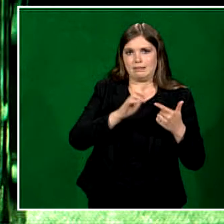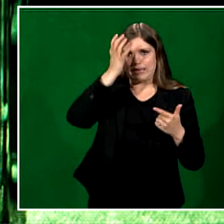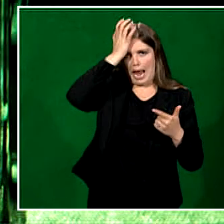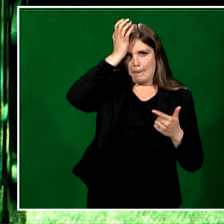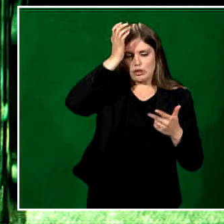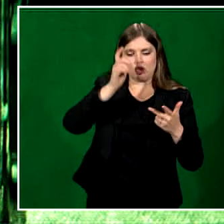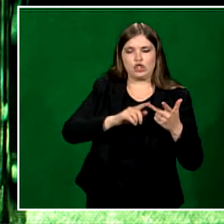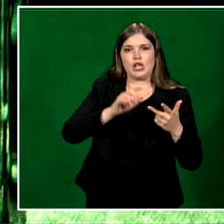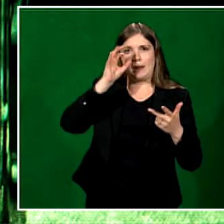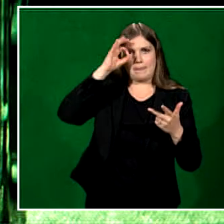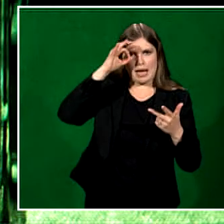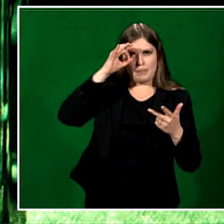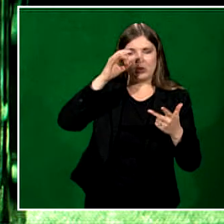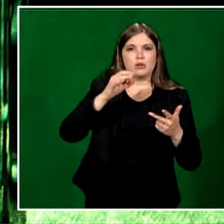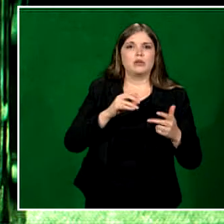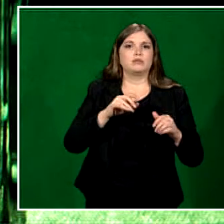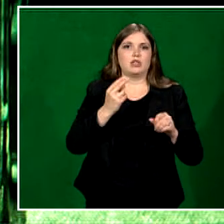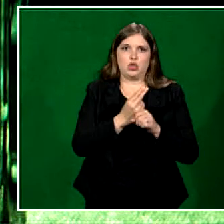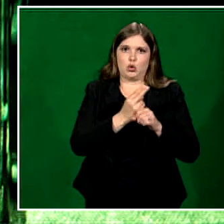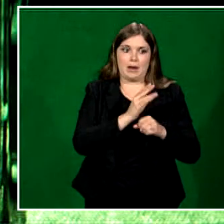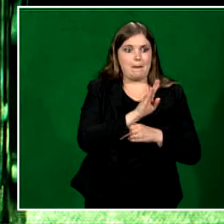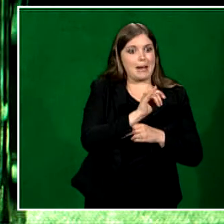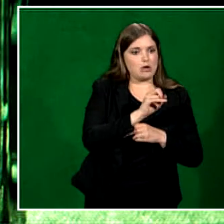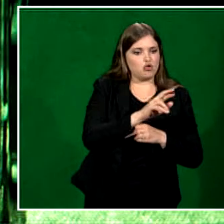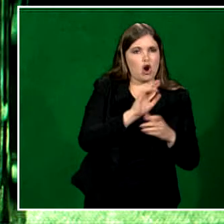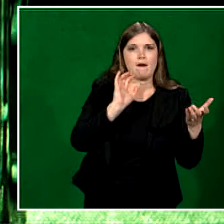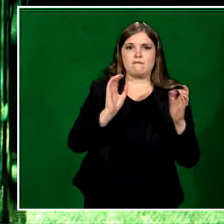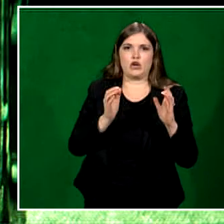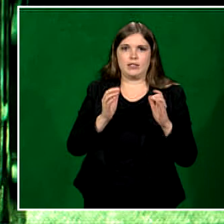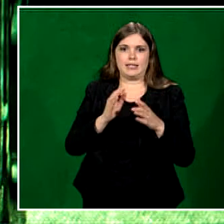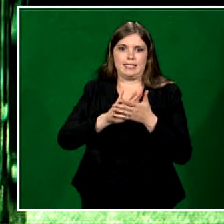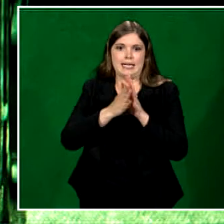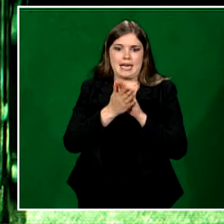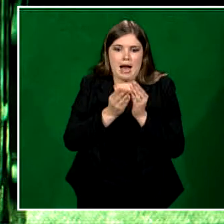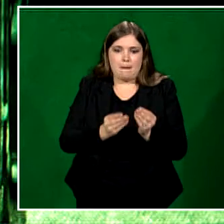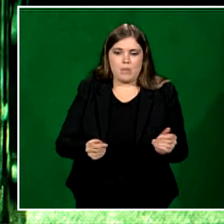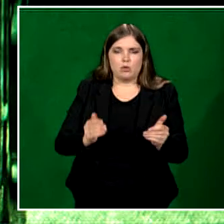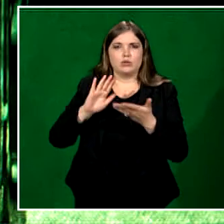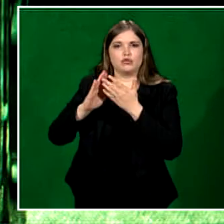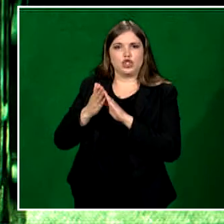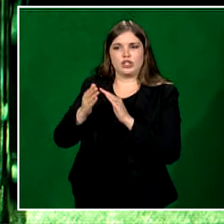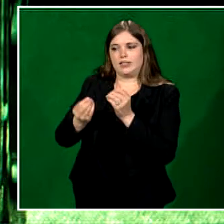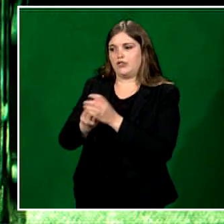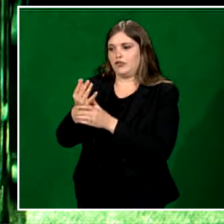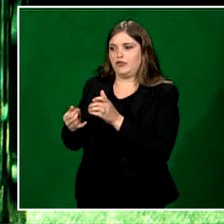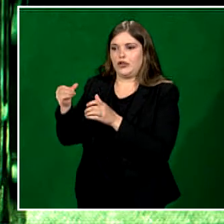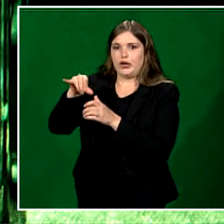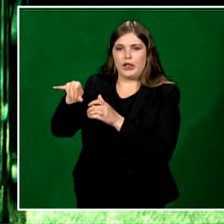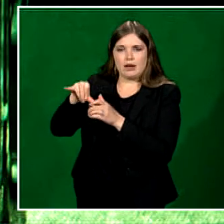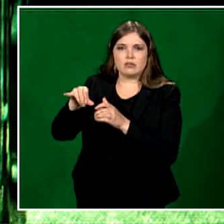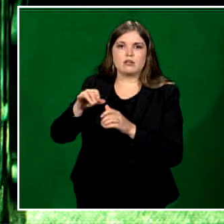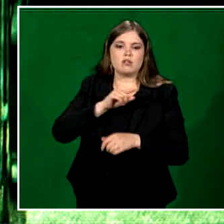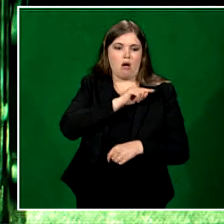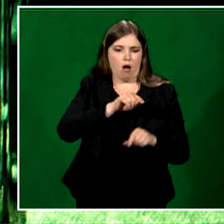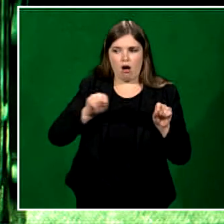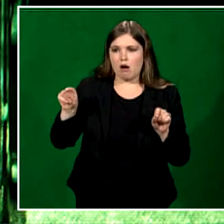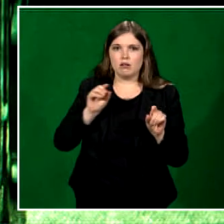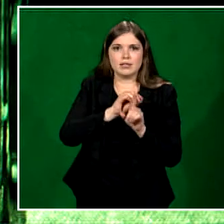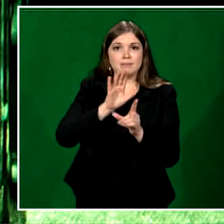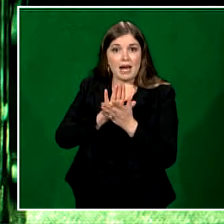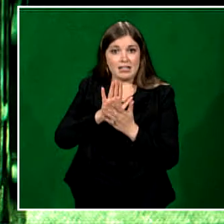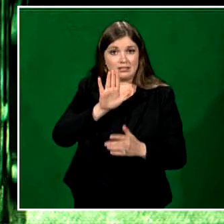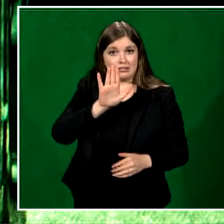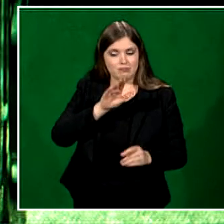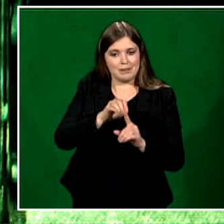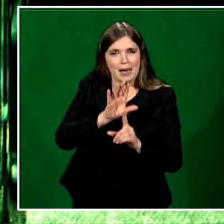biochar versus compost versus NPK fertilizers impacted your crop yield. And the results appear